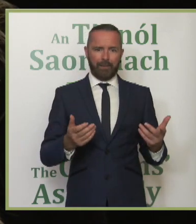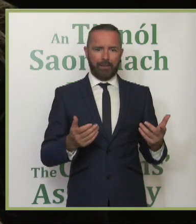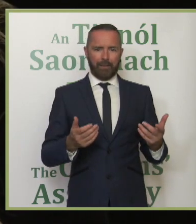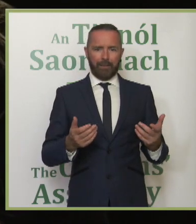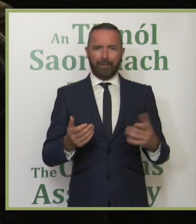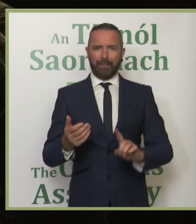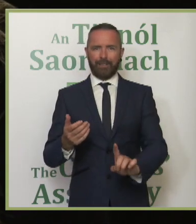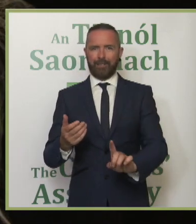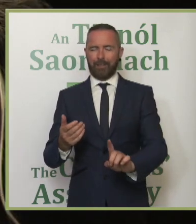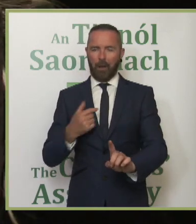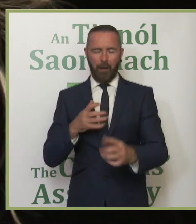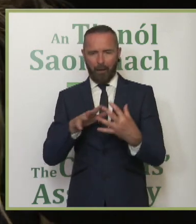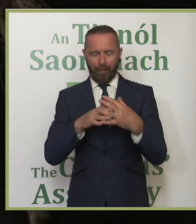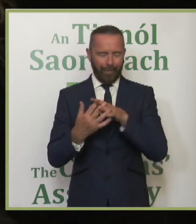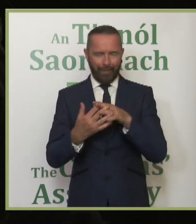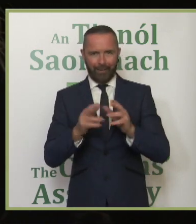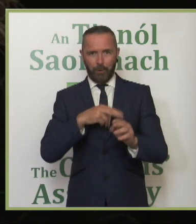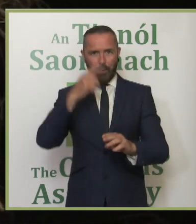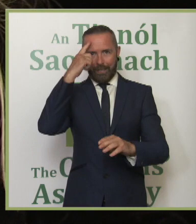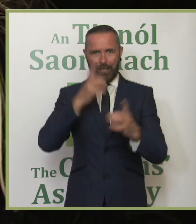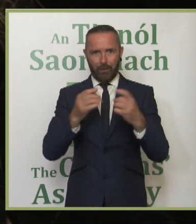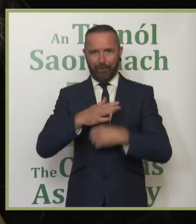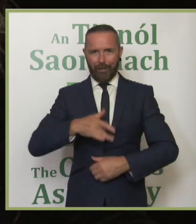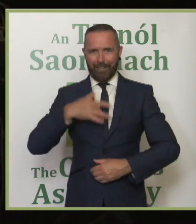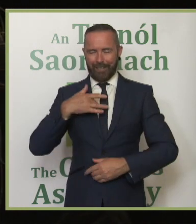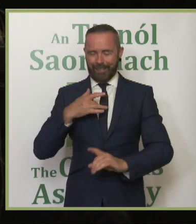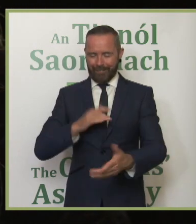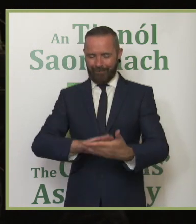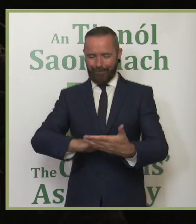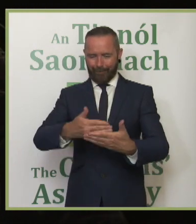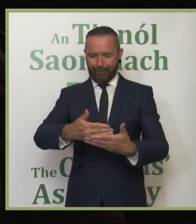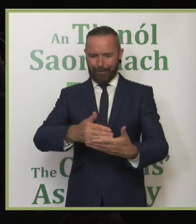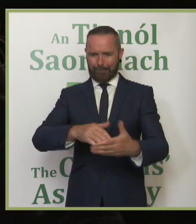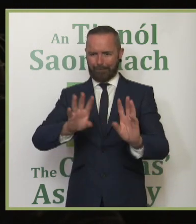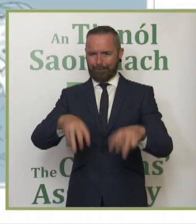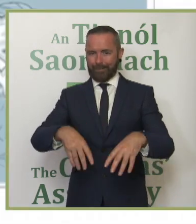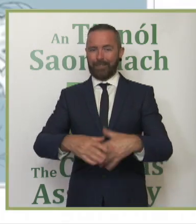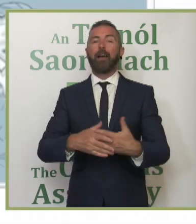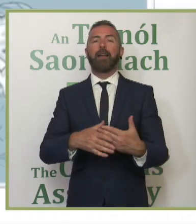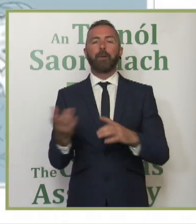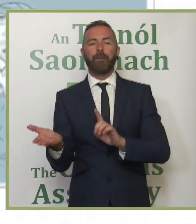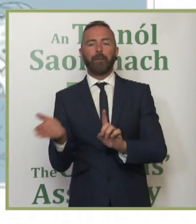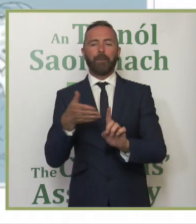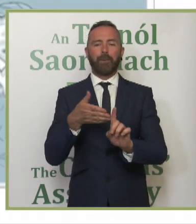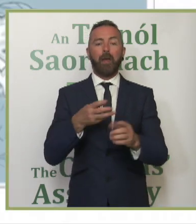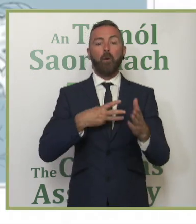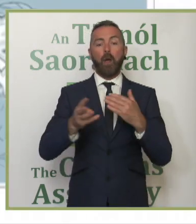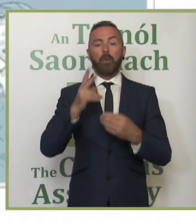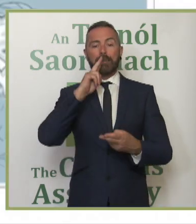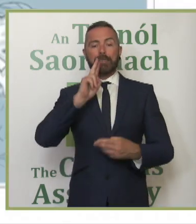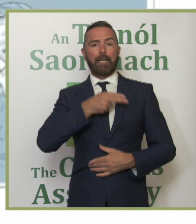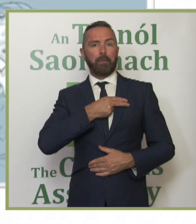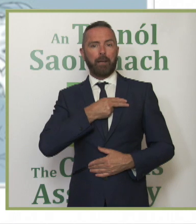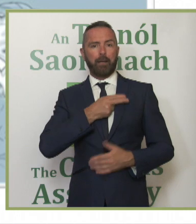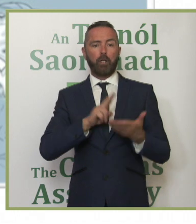did this for a living. But anyway, when we think about stigma and how we stigmatise certain people and